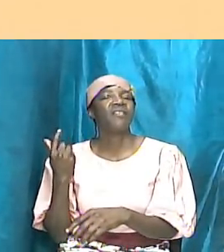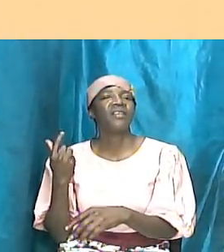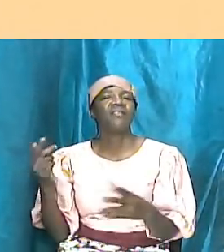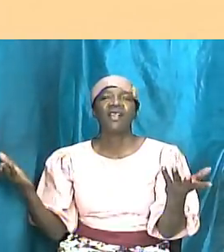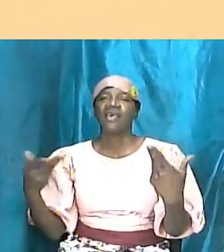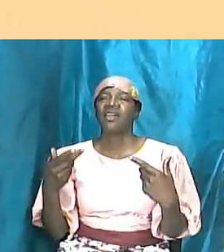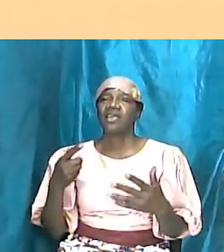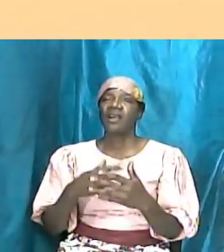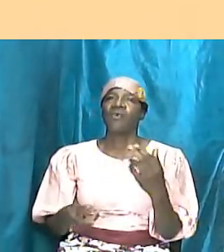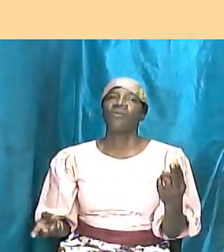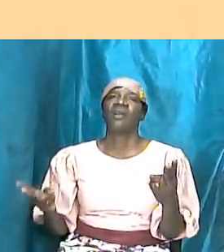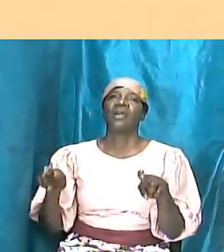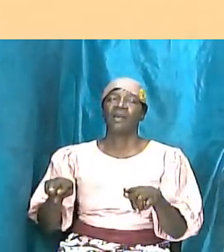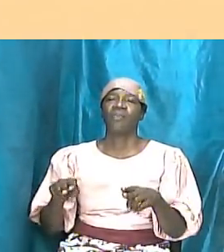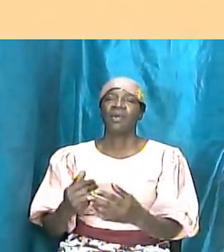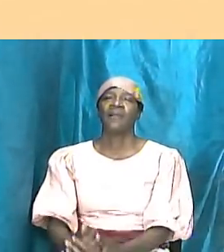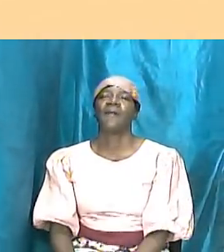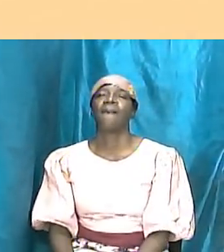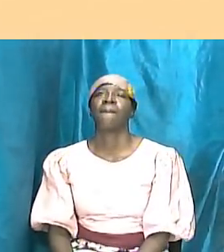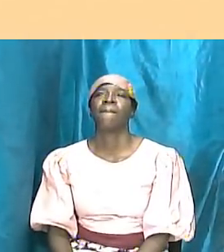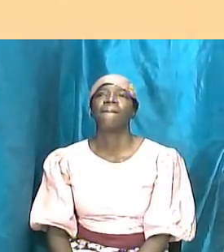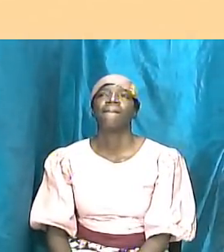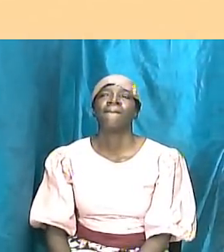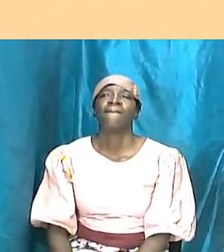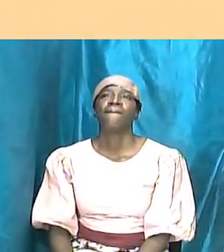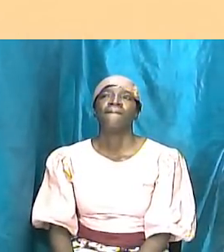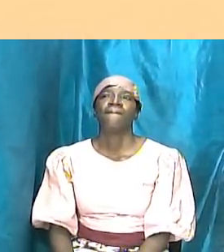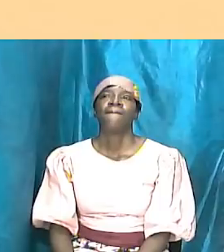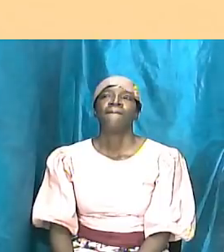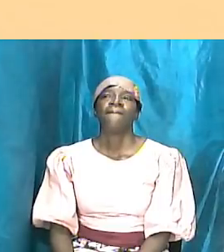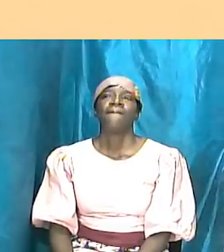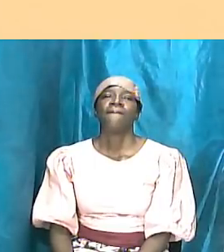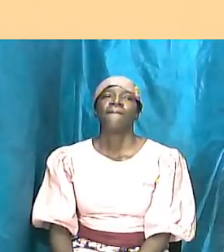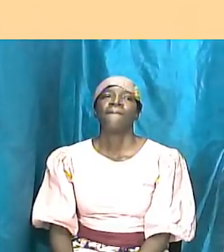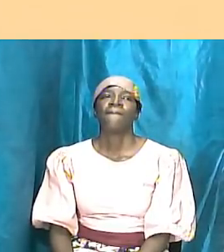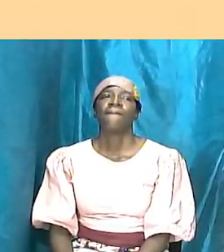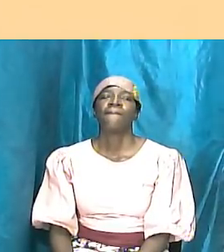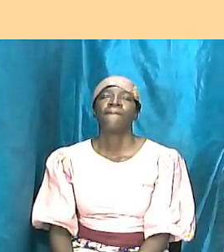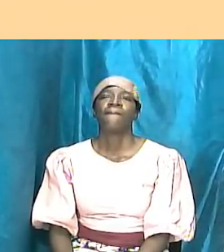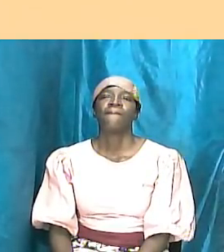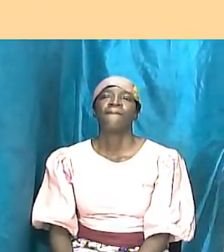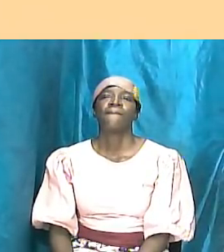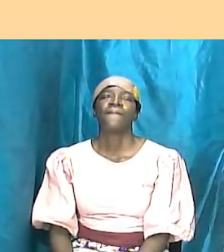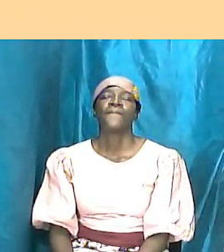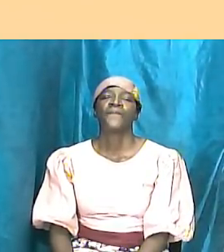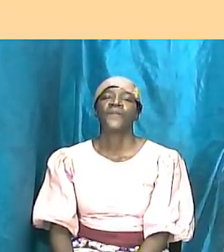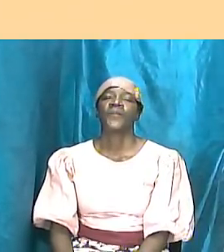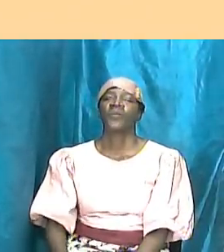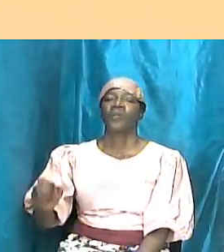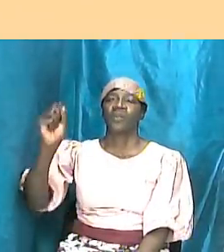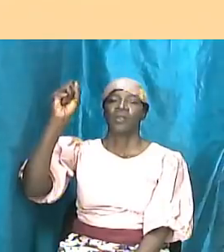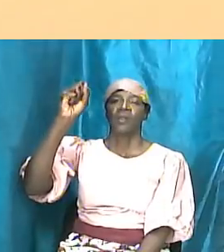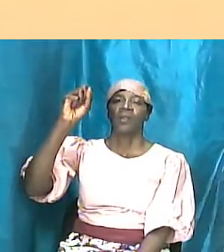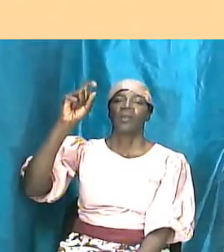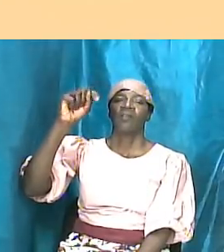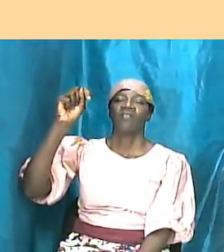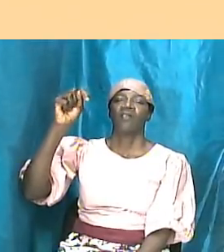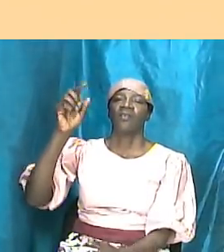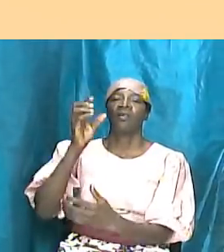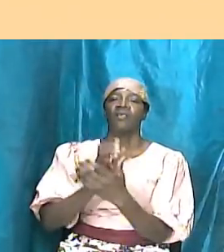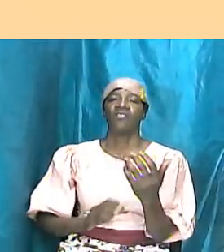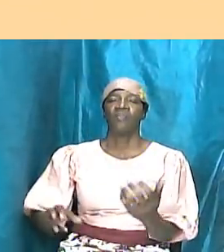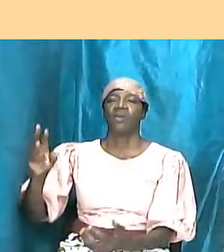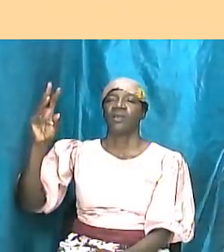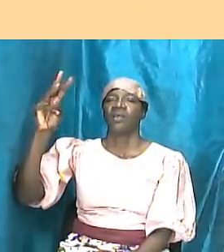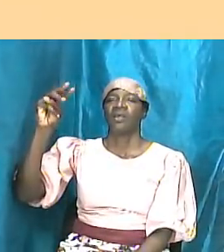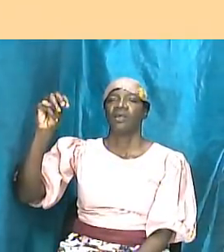is what happened. And I'm going to ask us to turn to, you know, Saint Matthew chapter 26. So let's bring it up on the screen.